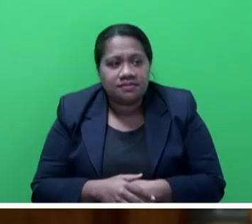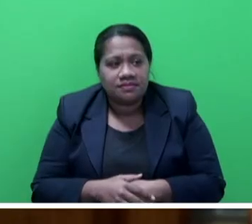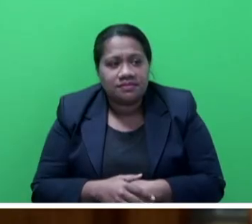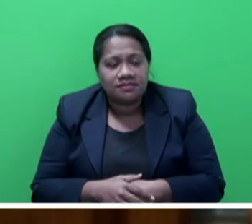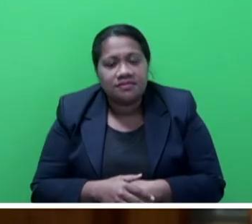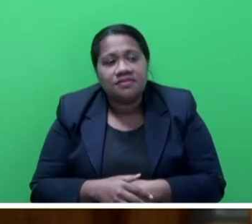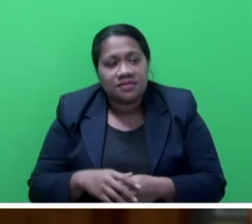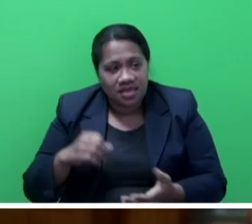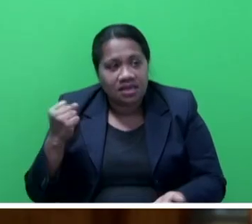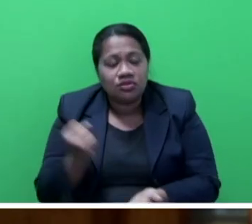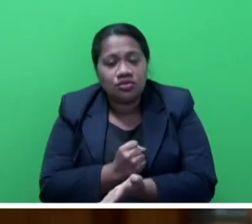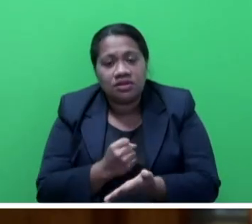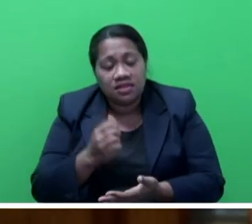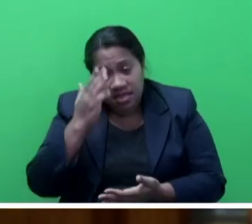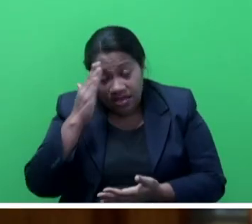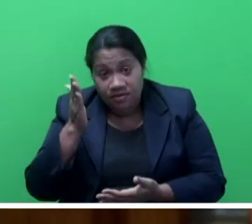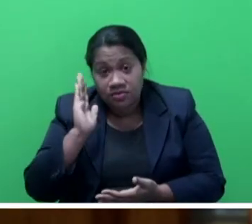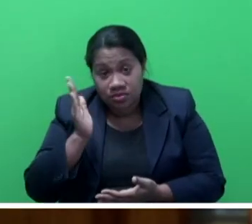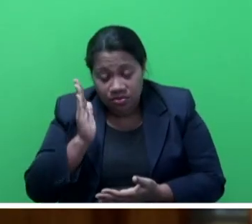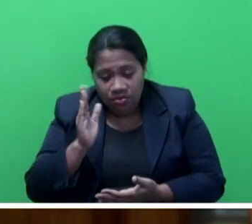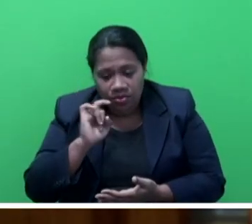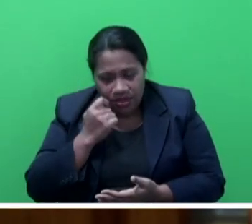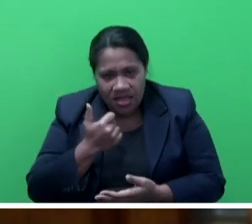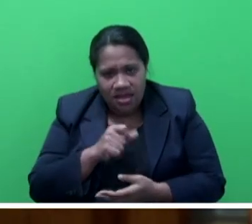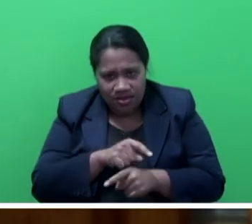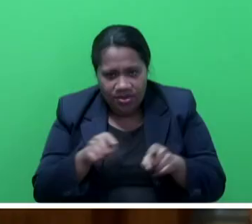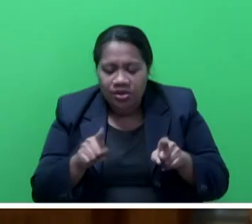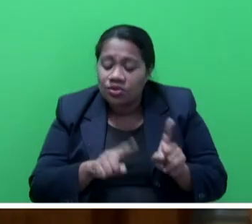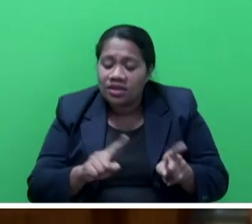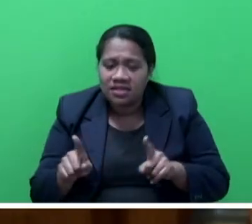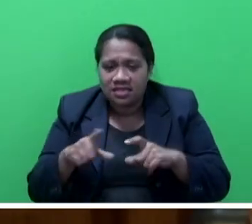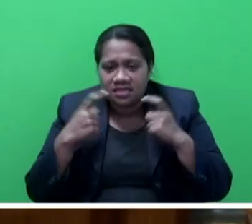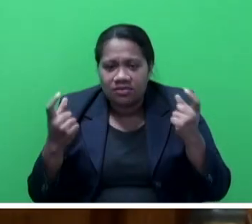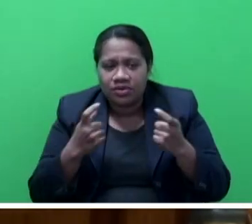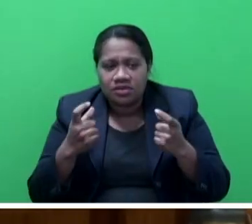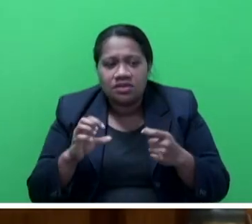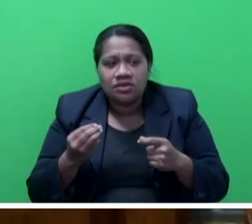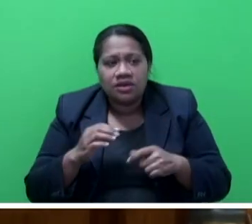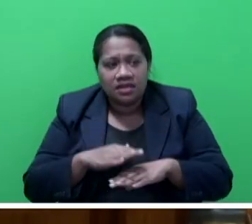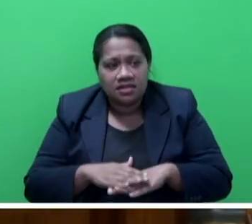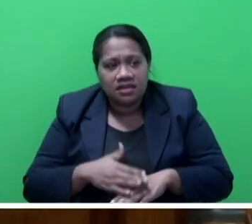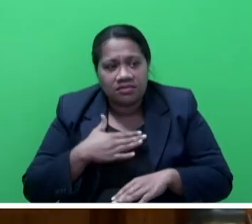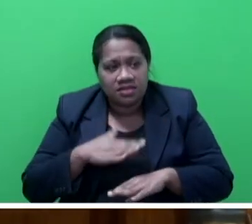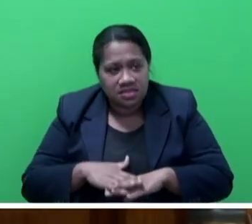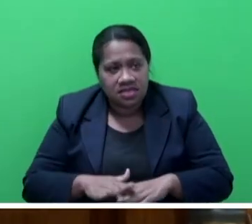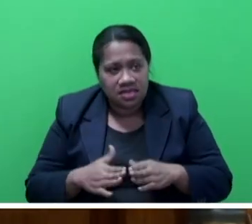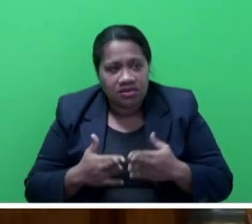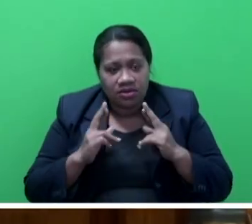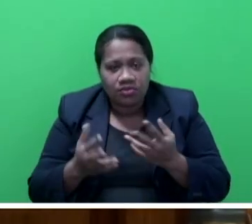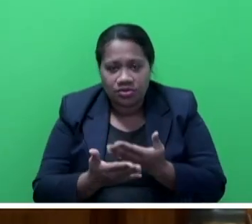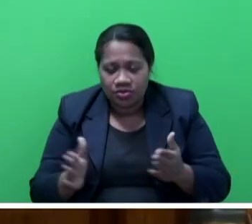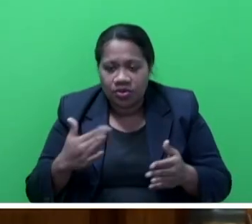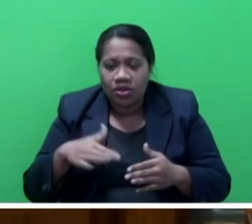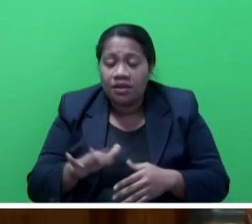And I'm sure the head of school will allow you to attend these celebrations. So I take my seat by wishing you all, may the colors of this